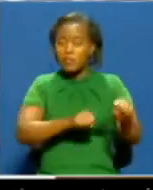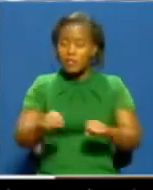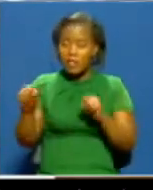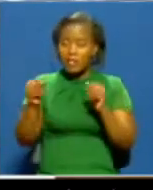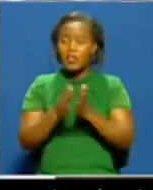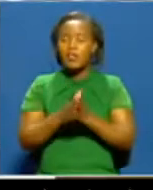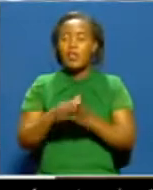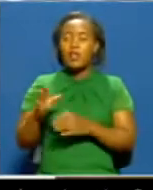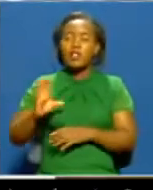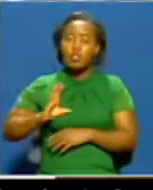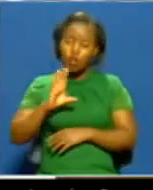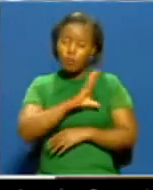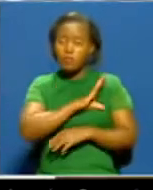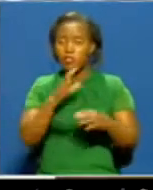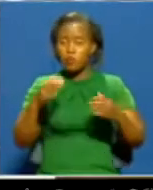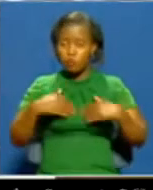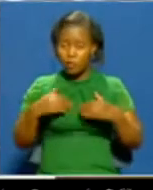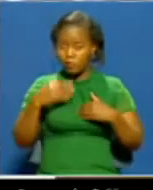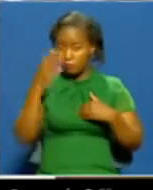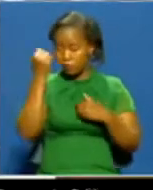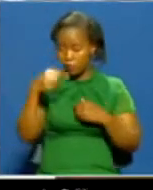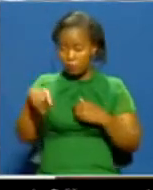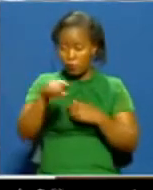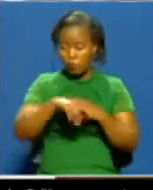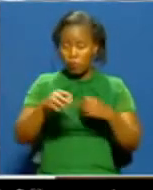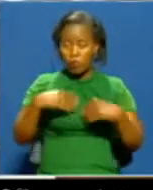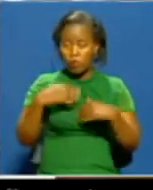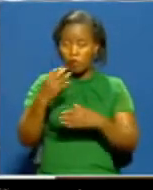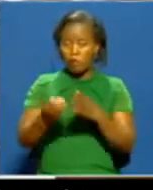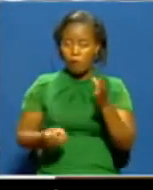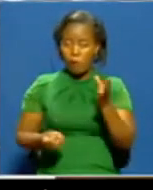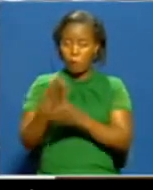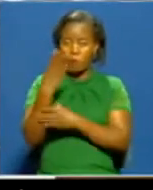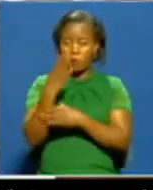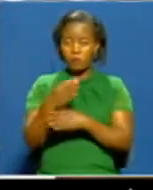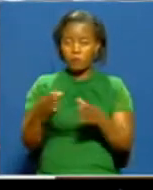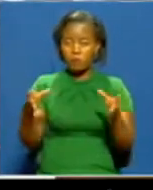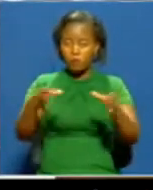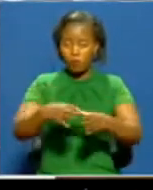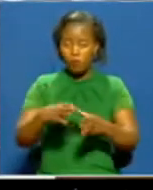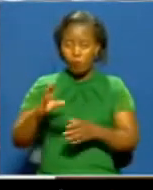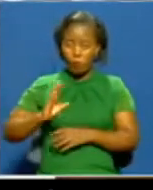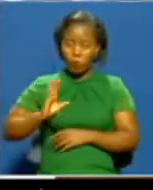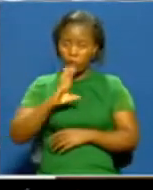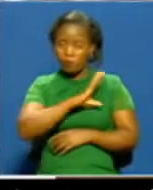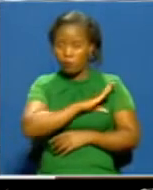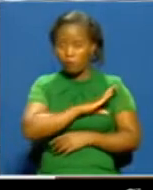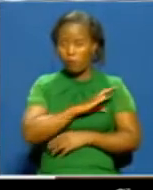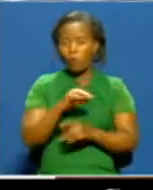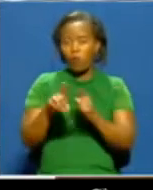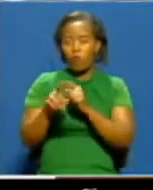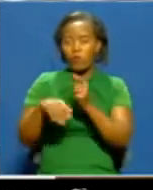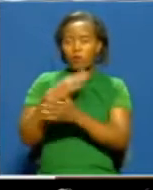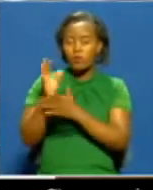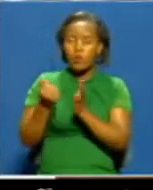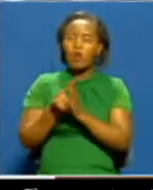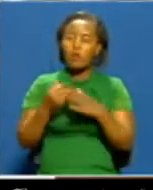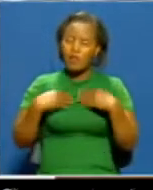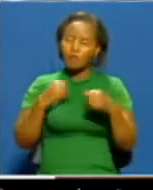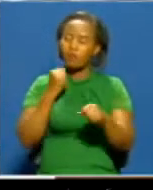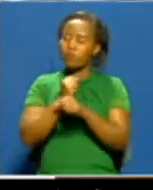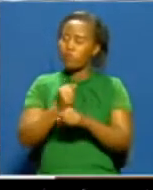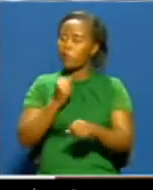got, because we created a task force that is headed by Dr. Willie Zakwale. And that task force has been extremely efficient